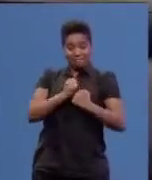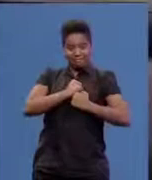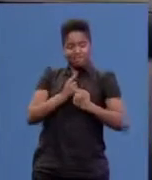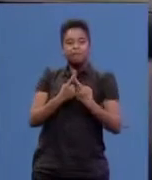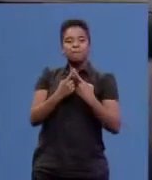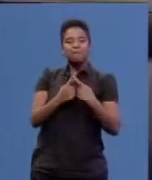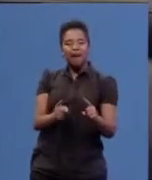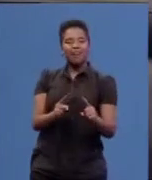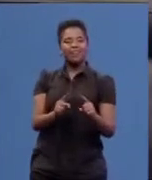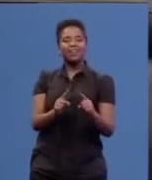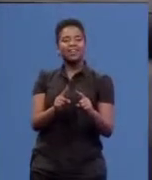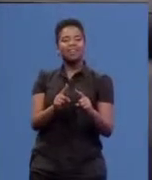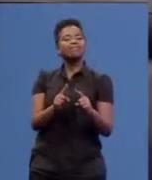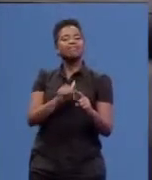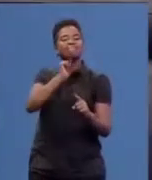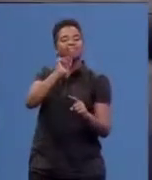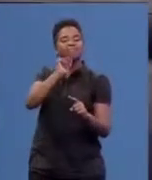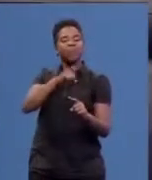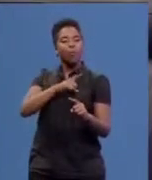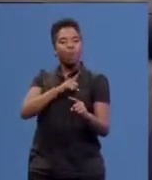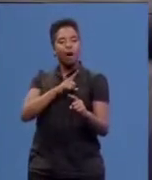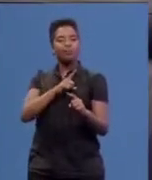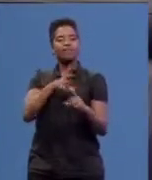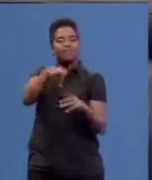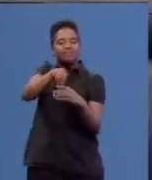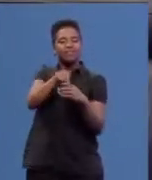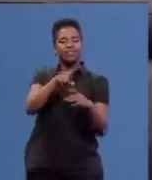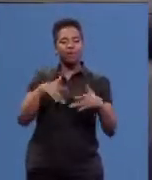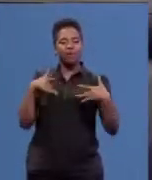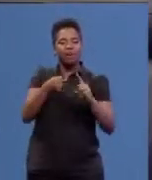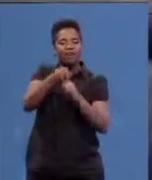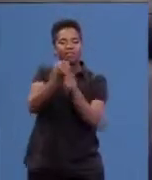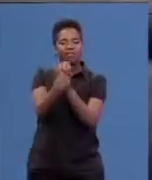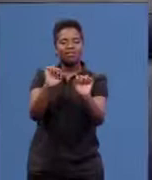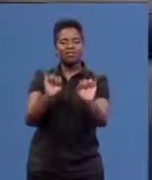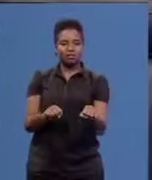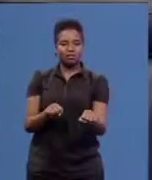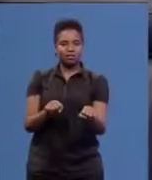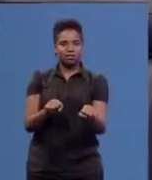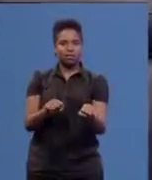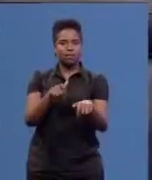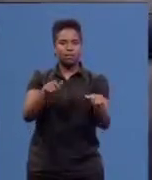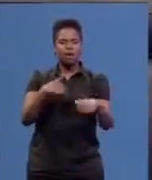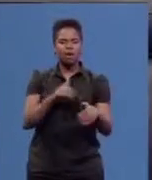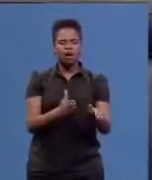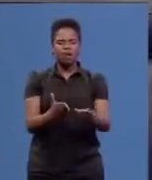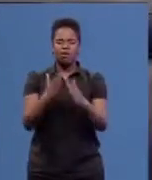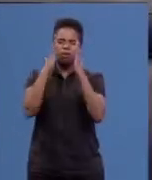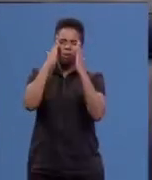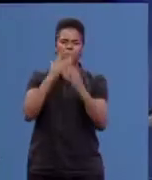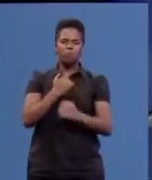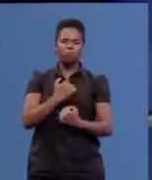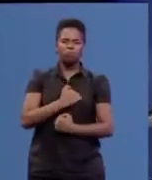abantu abadala. I mean, I saw on Twitter some very, very bad things. I mean, udala utata egula, ubona abantu besithi uswelekile. Fanisa ba, culturally iyalumeza